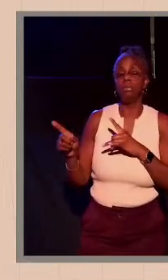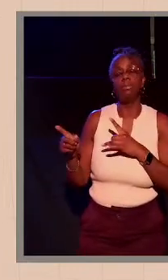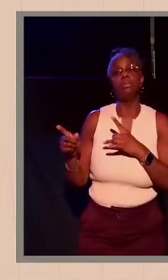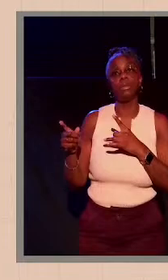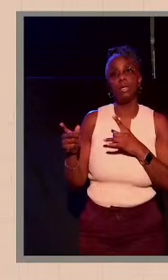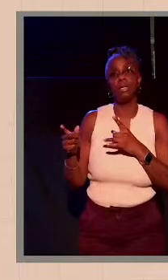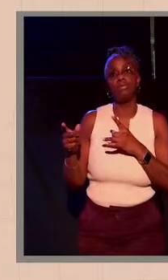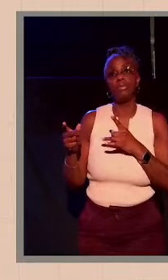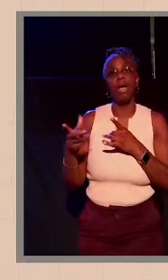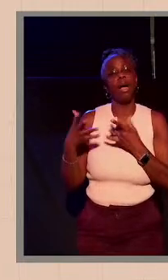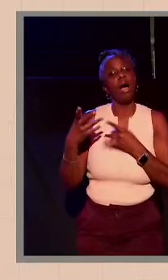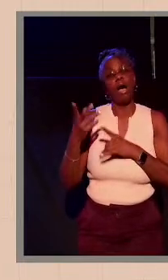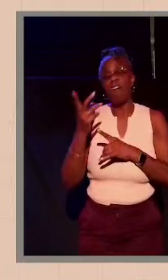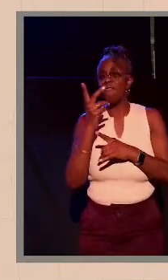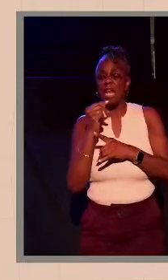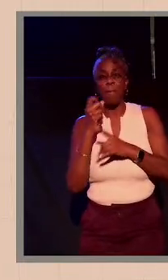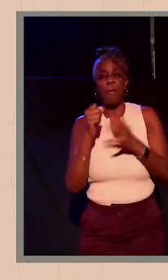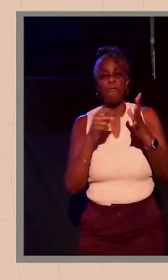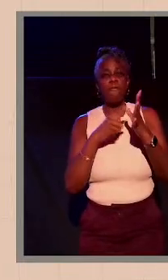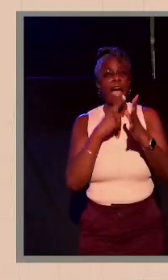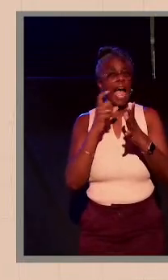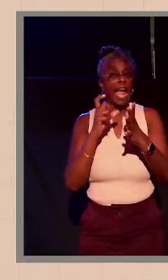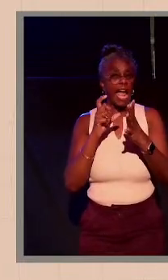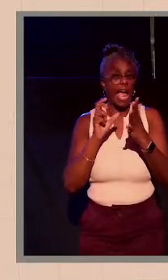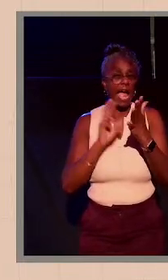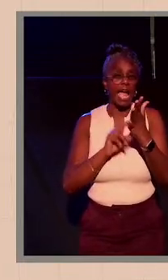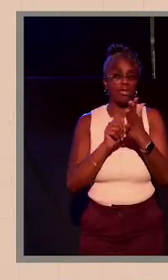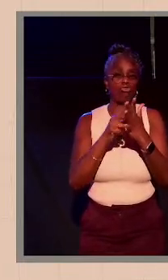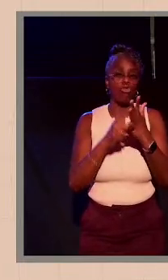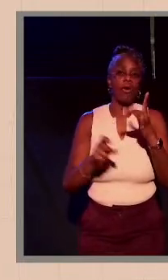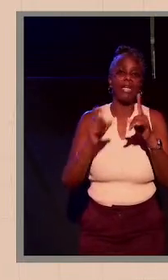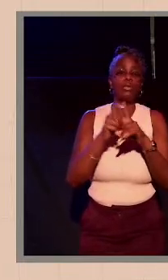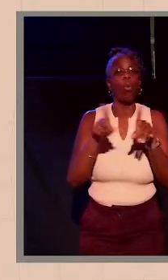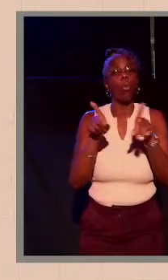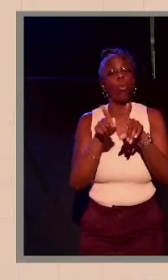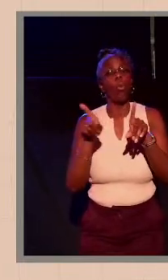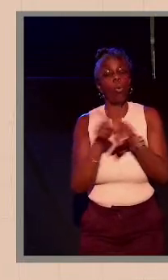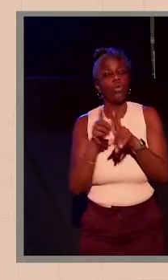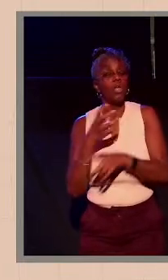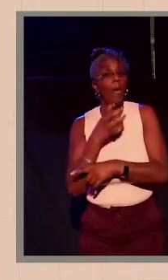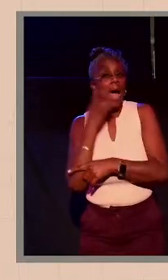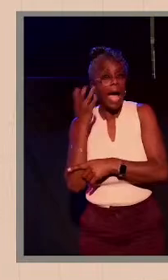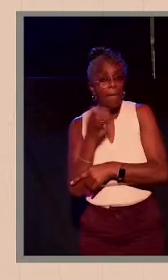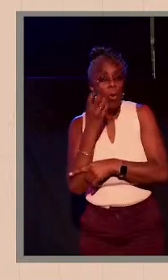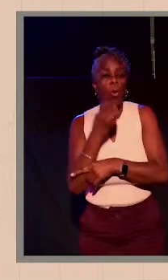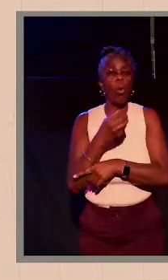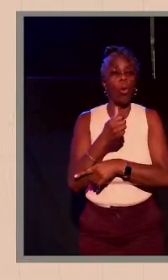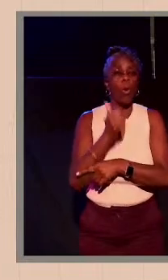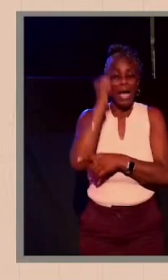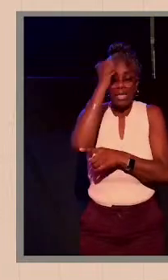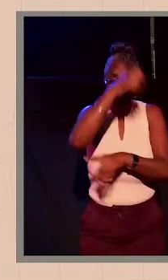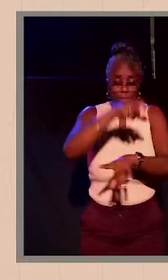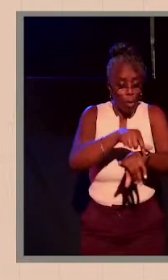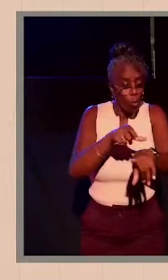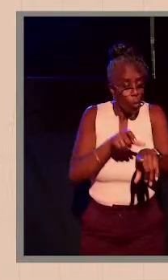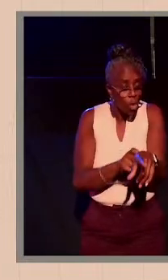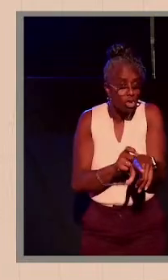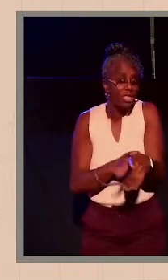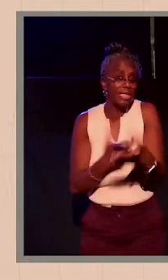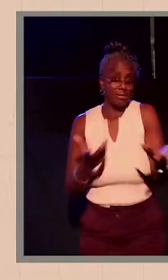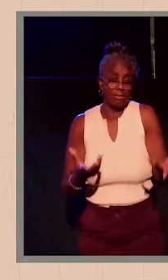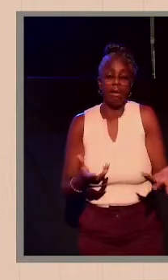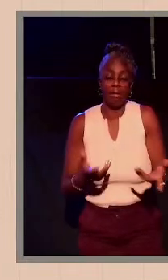is available for Android and for Apple, and works for Android smartwatches and Apple smartwatches as